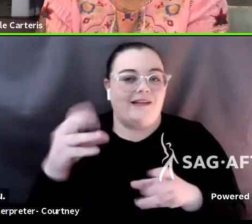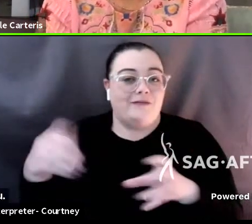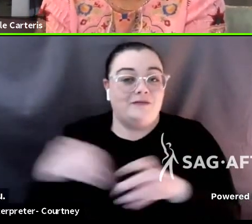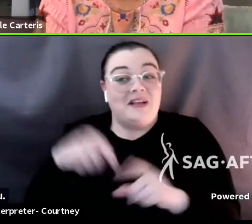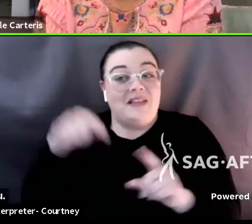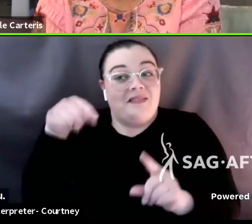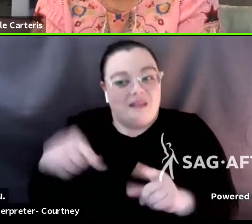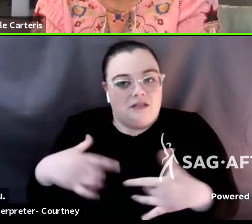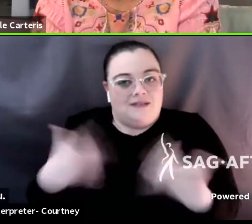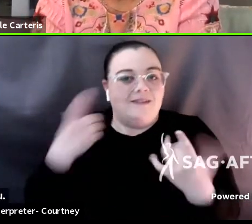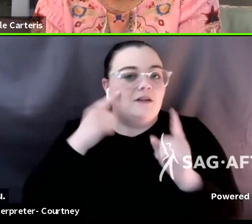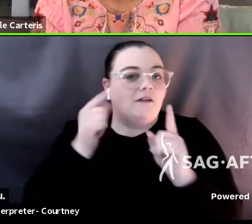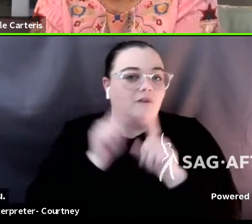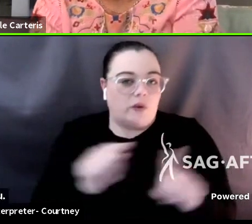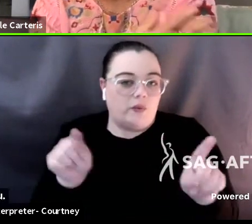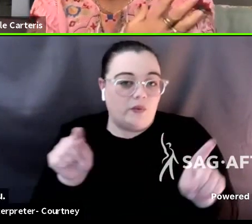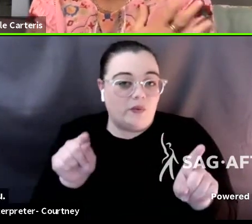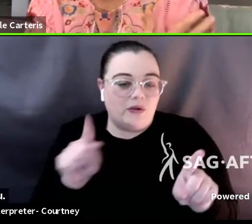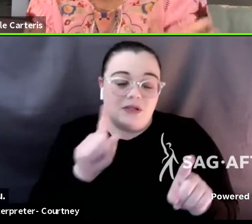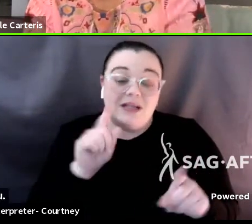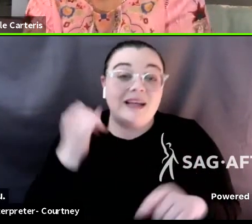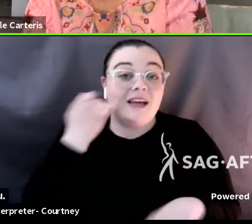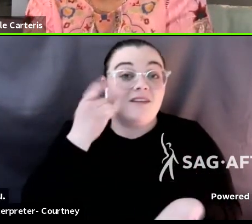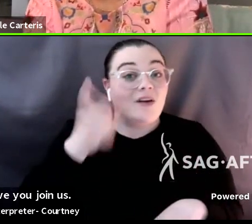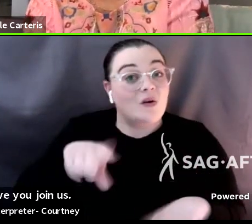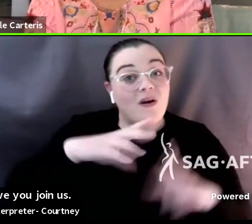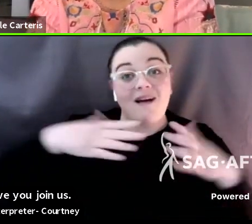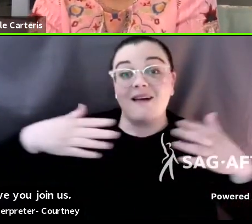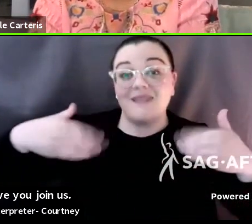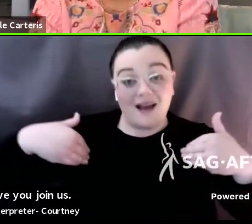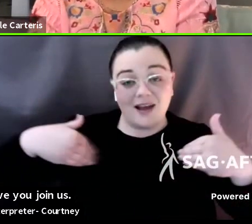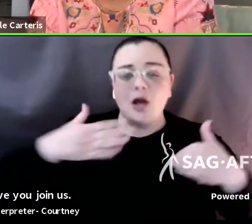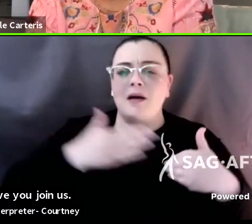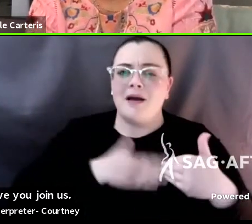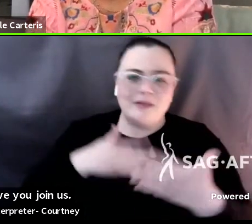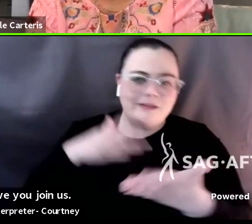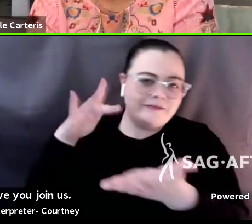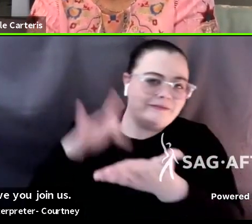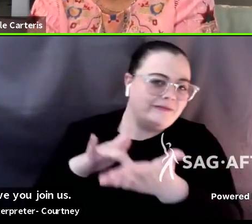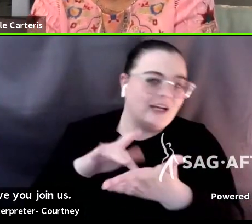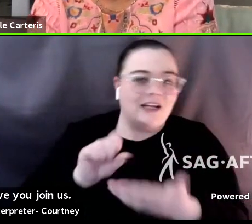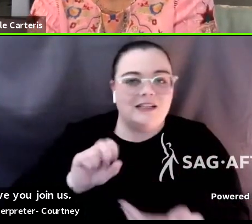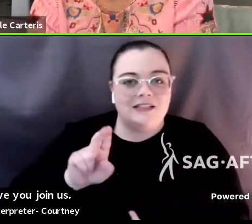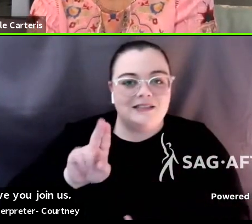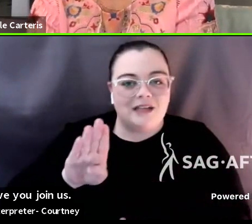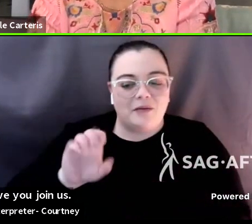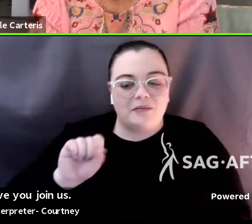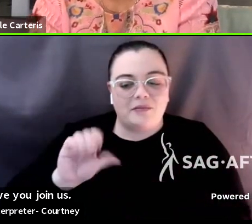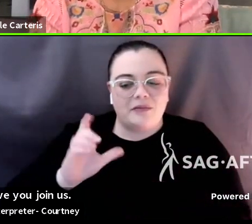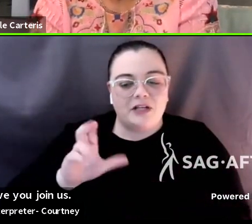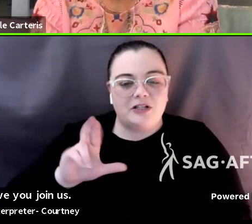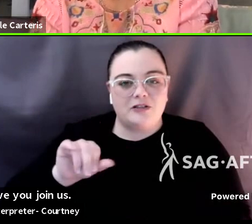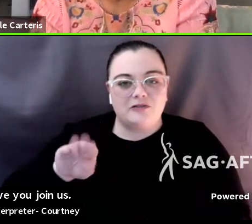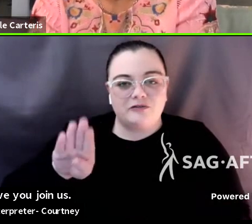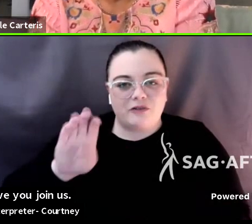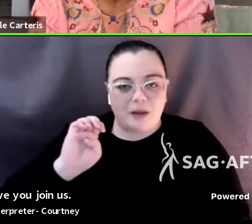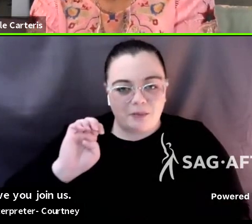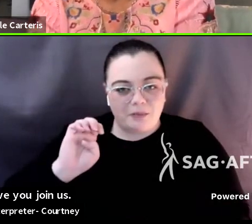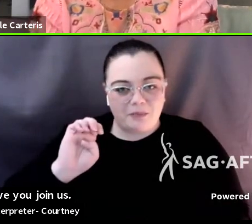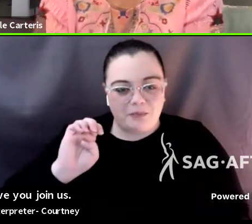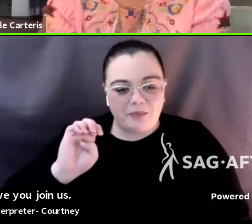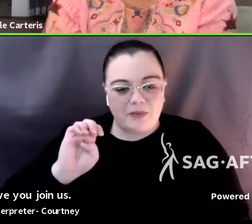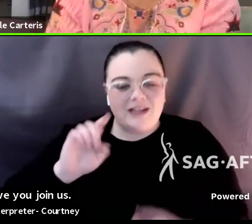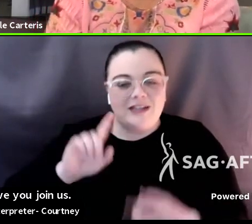wonderful to have you join us. If you have not already, while you're there, please subscribe to SAG-AFTRA's YouTube channel. Please subscribe to